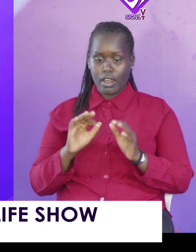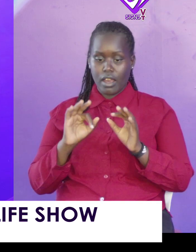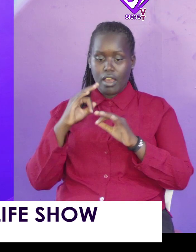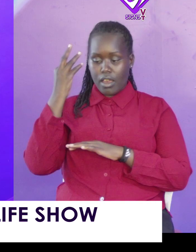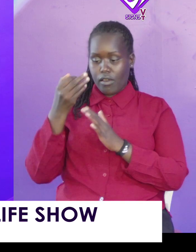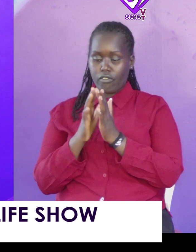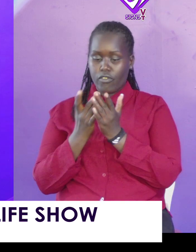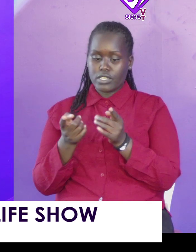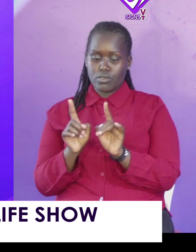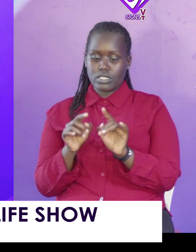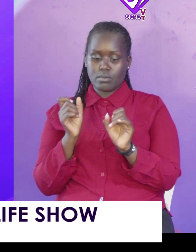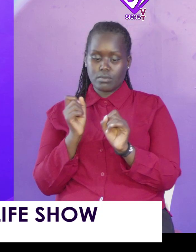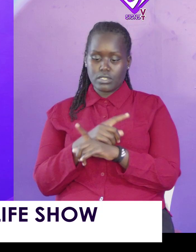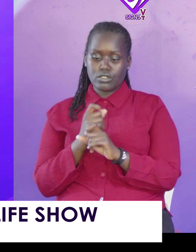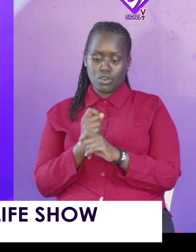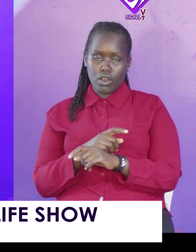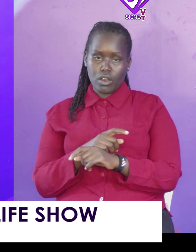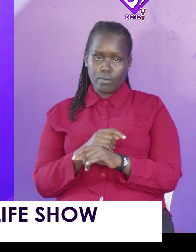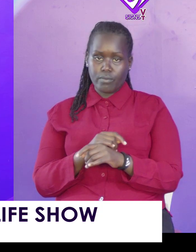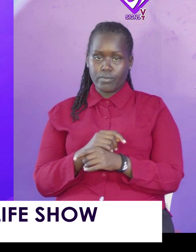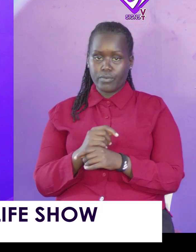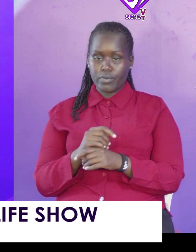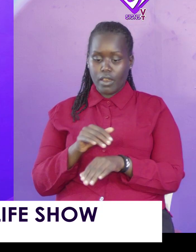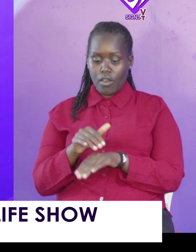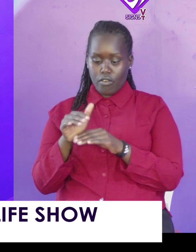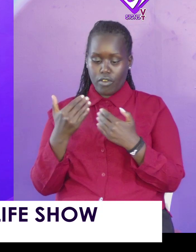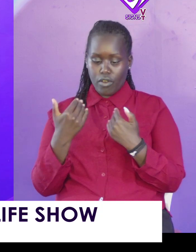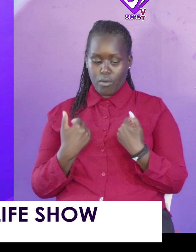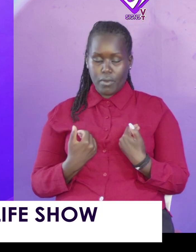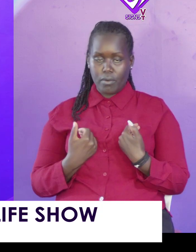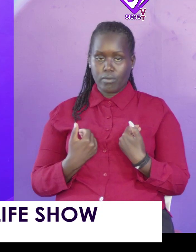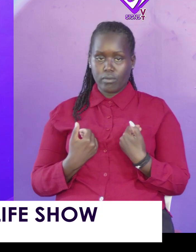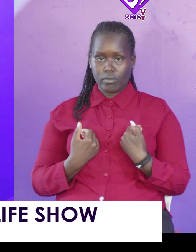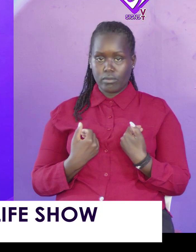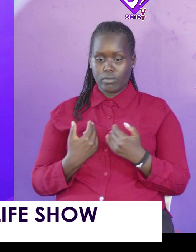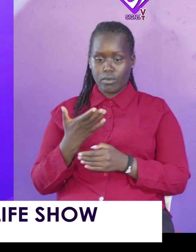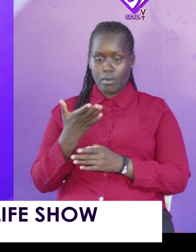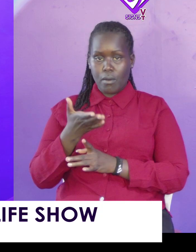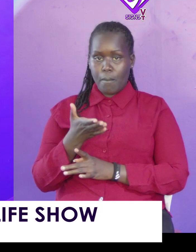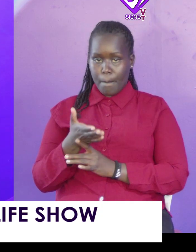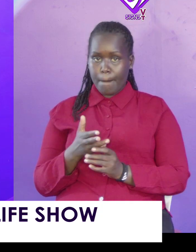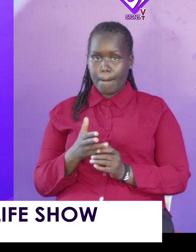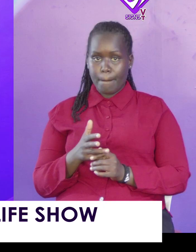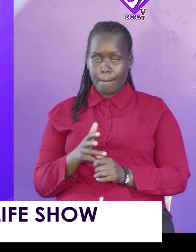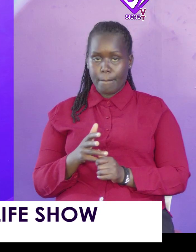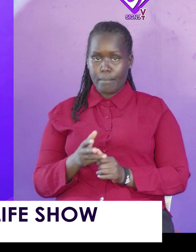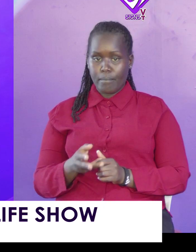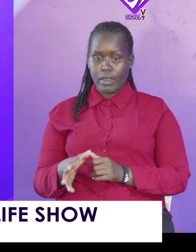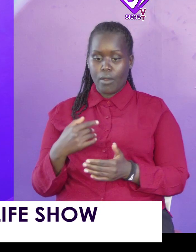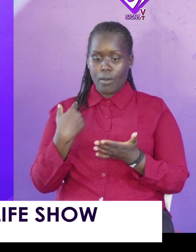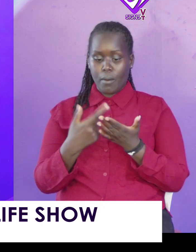Facebook and TikTok. Just follow me there and let's